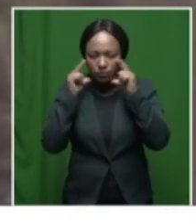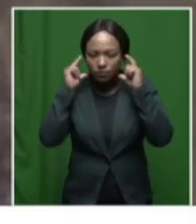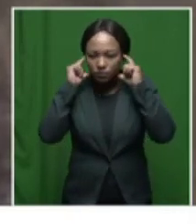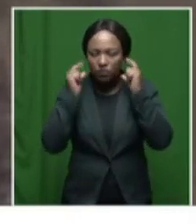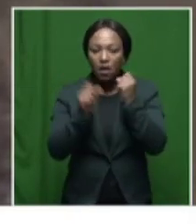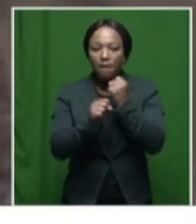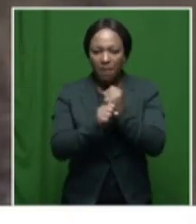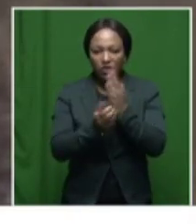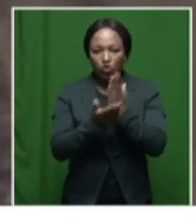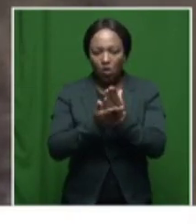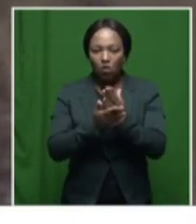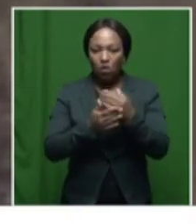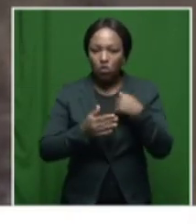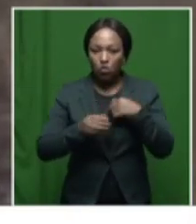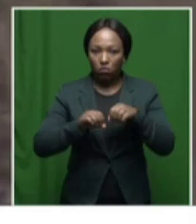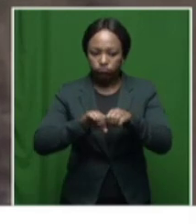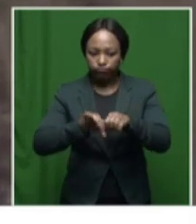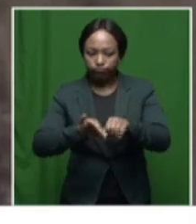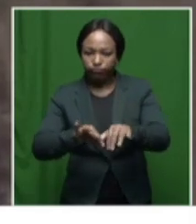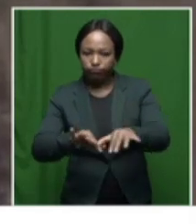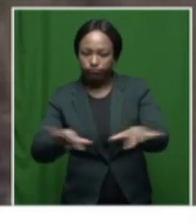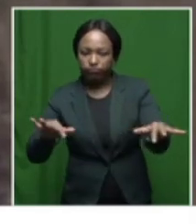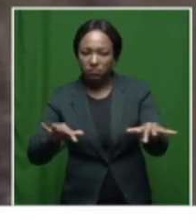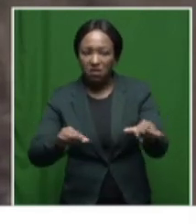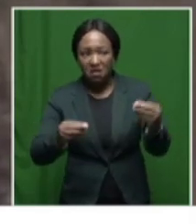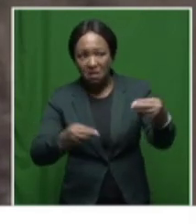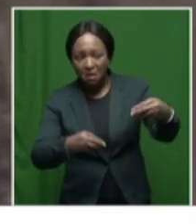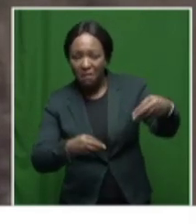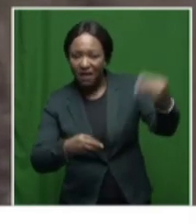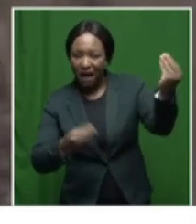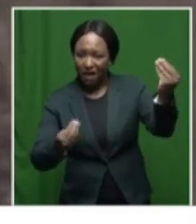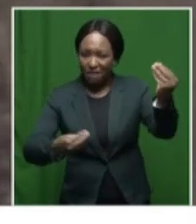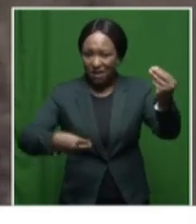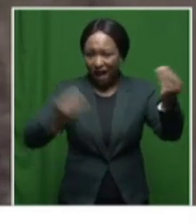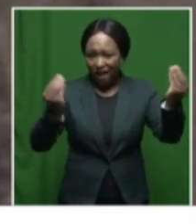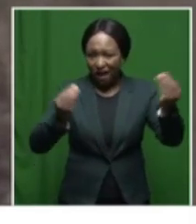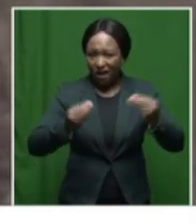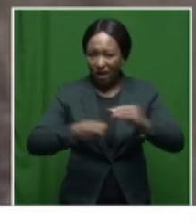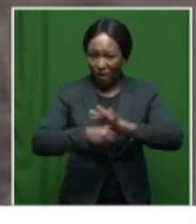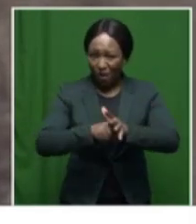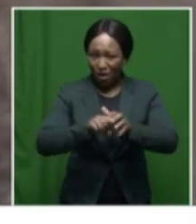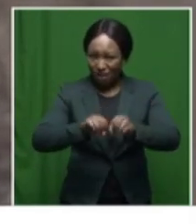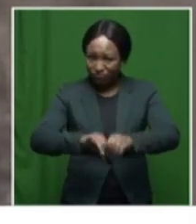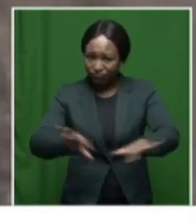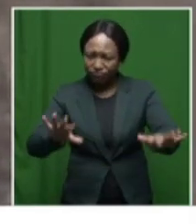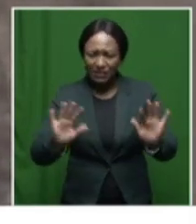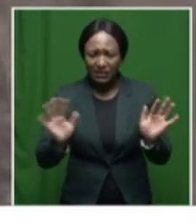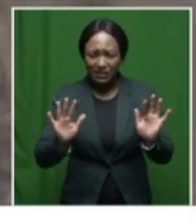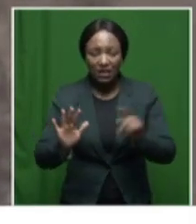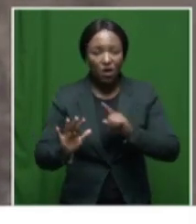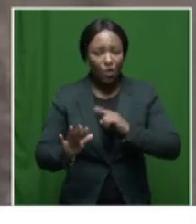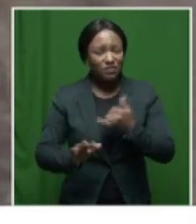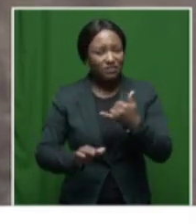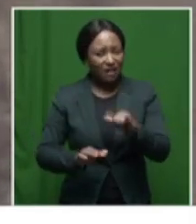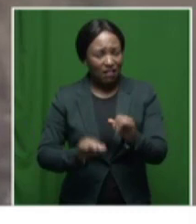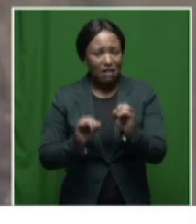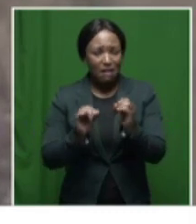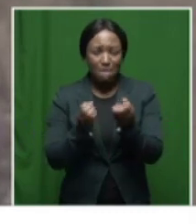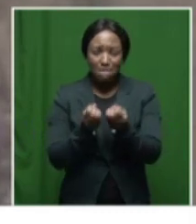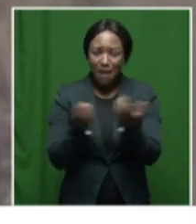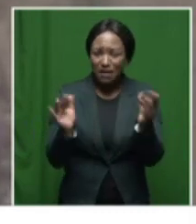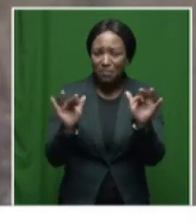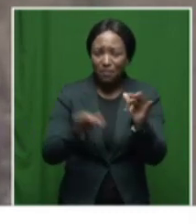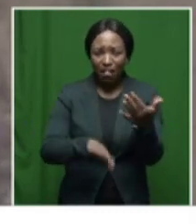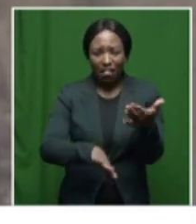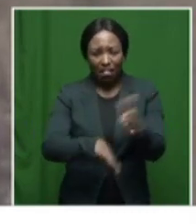do not transmit this to the most elderly or the most vulnerable, because this virus is still a killer for lots of people who